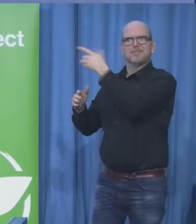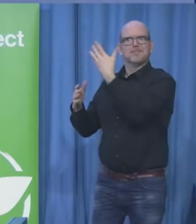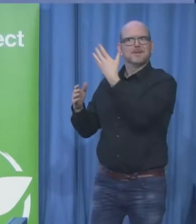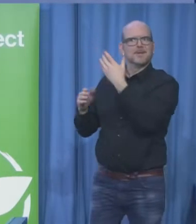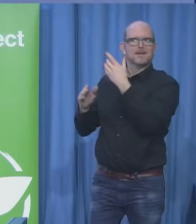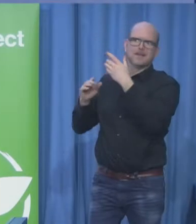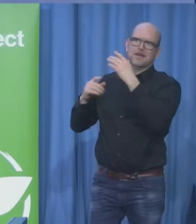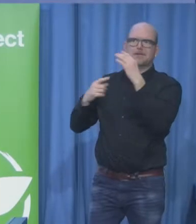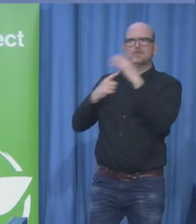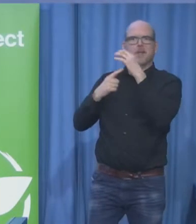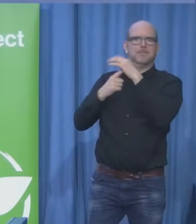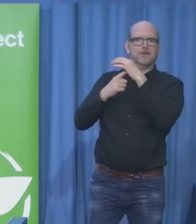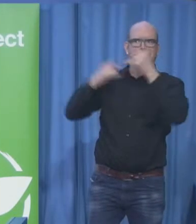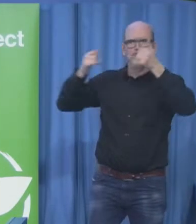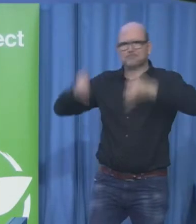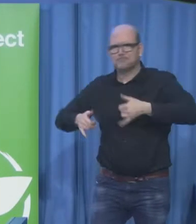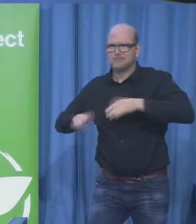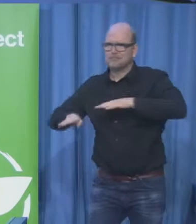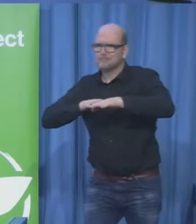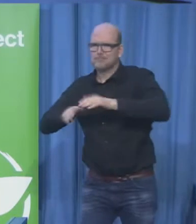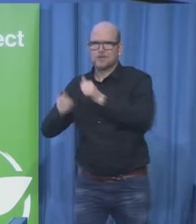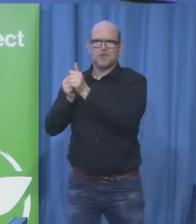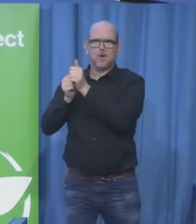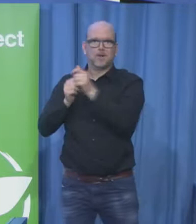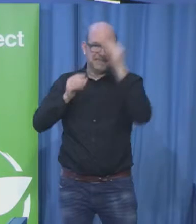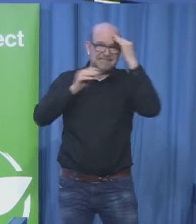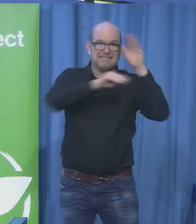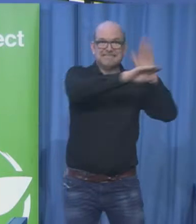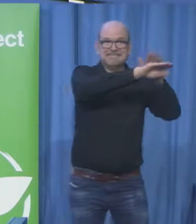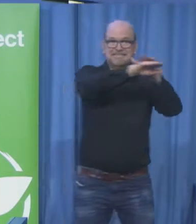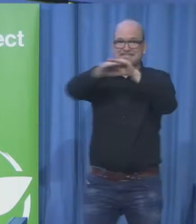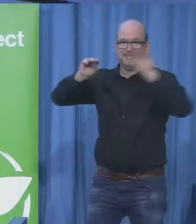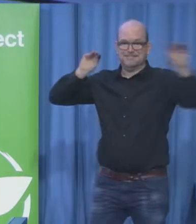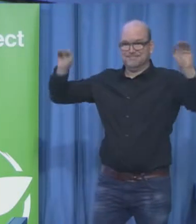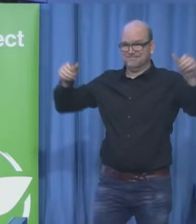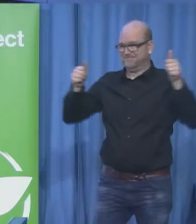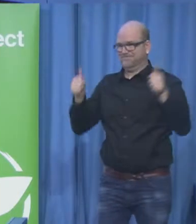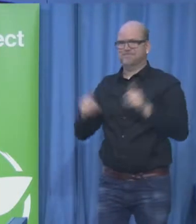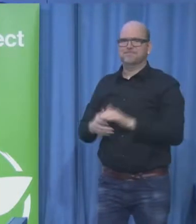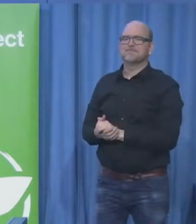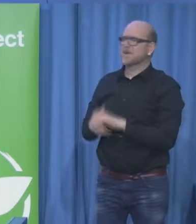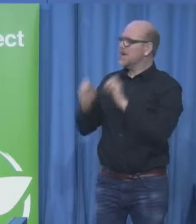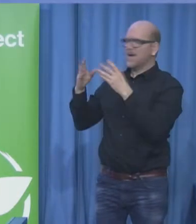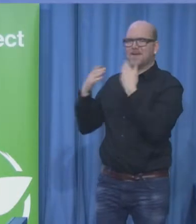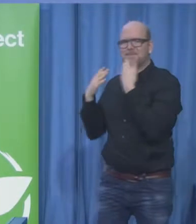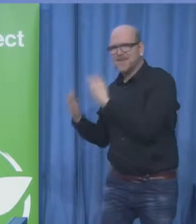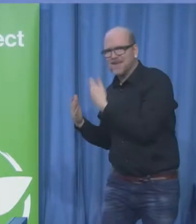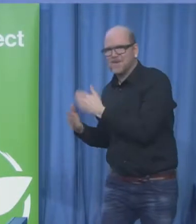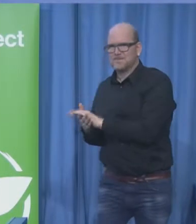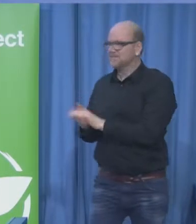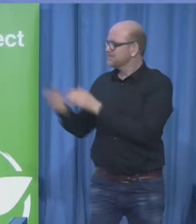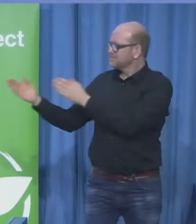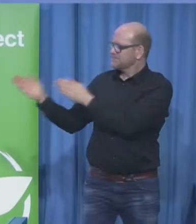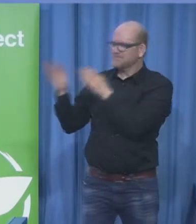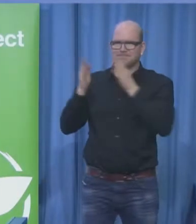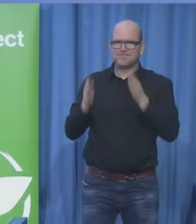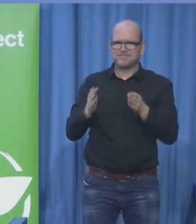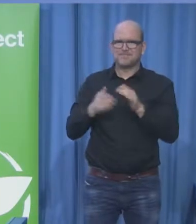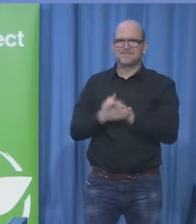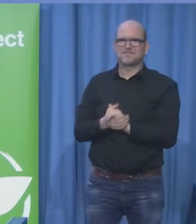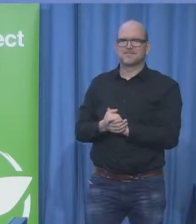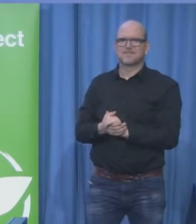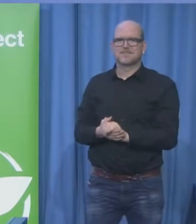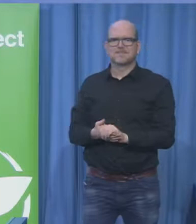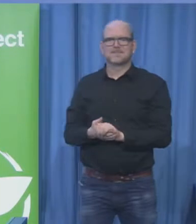Thank you very much, Robert. And now I would like to hand over to Claudia WERNECK, who would